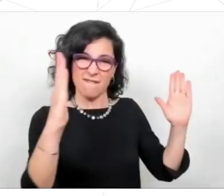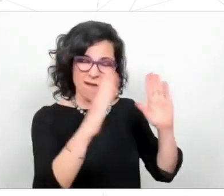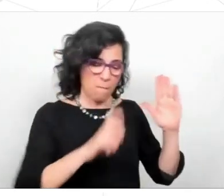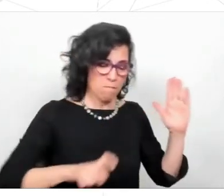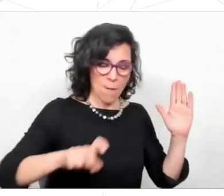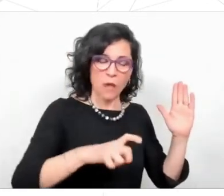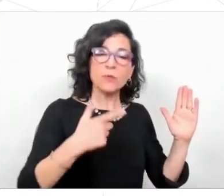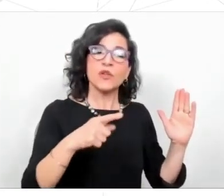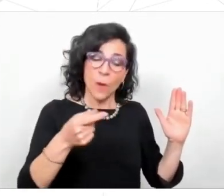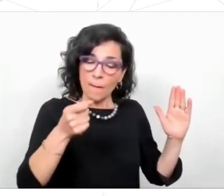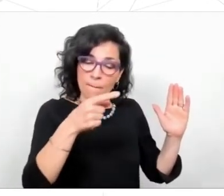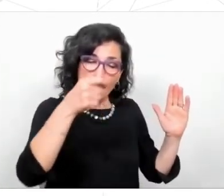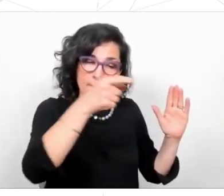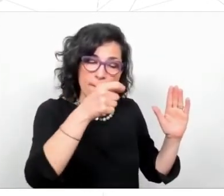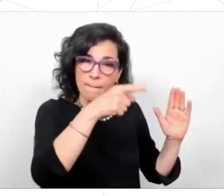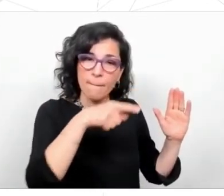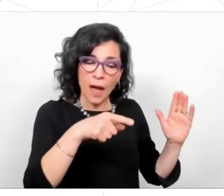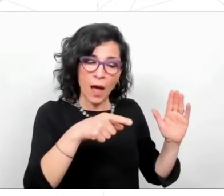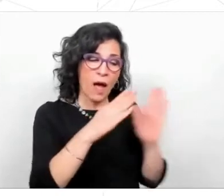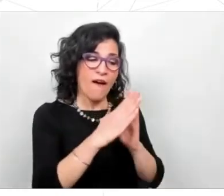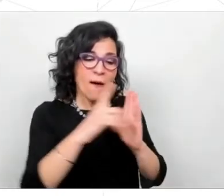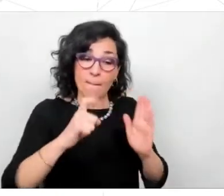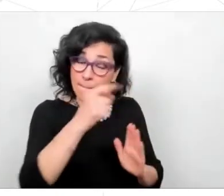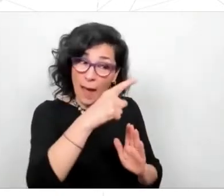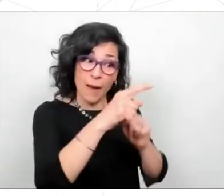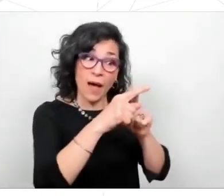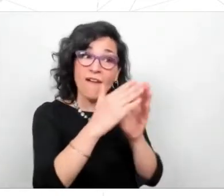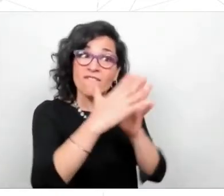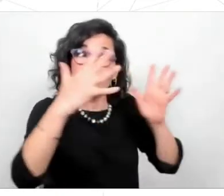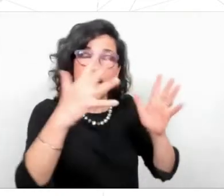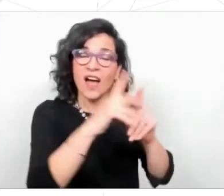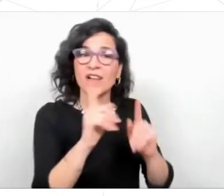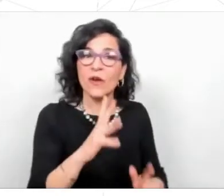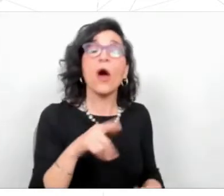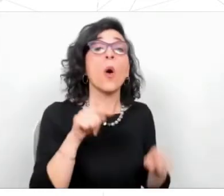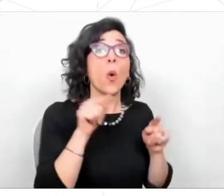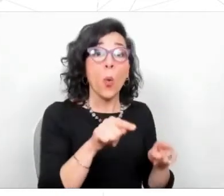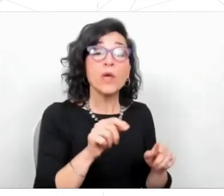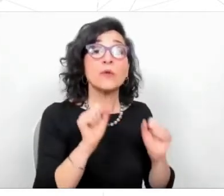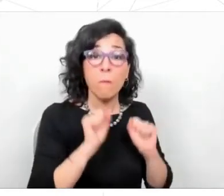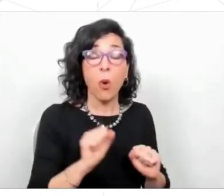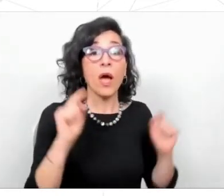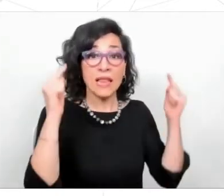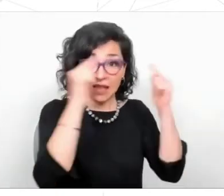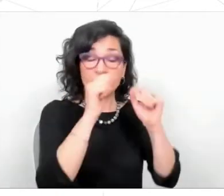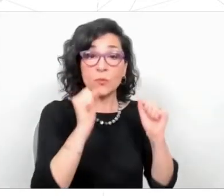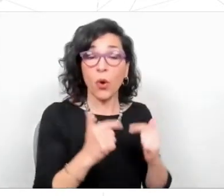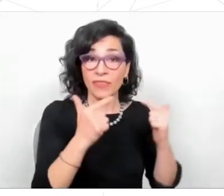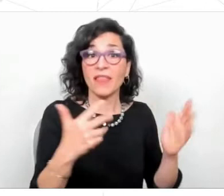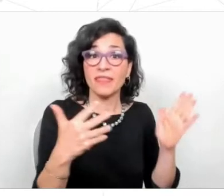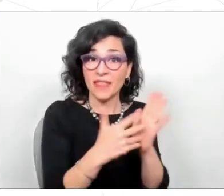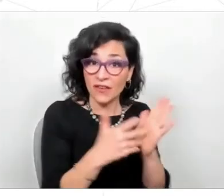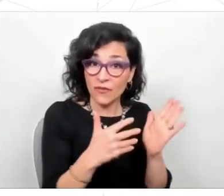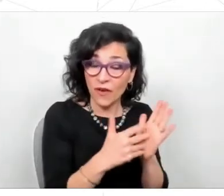on big or small screens as your cursor doesn't necessarily scale as much. And that can be one of the hardest things,